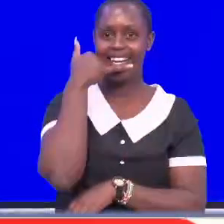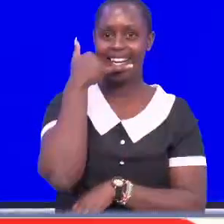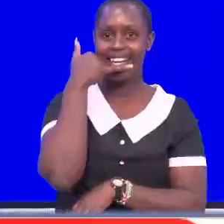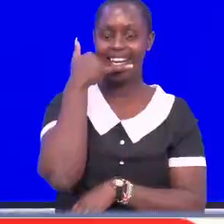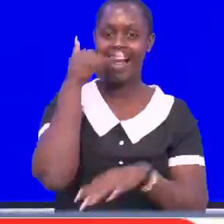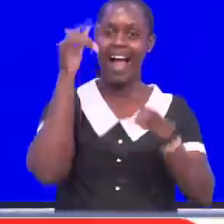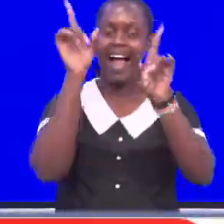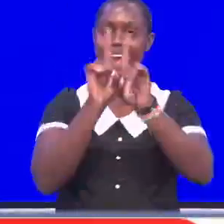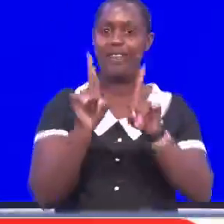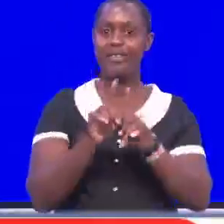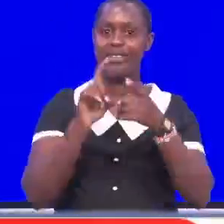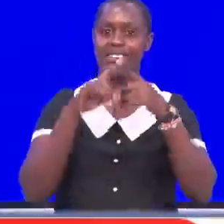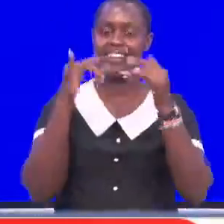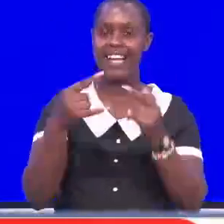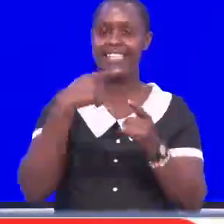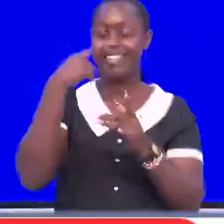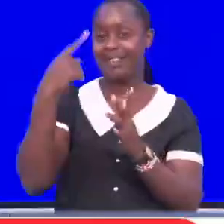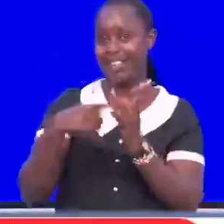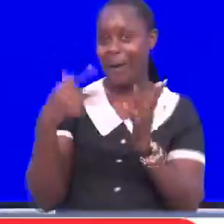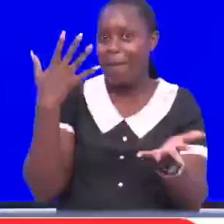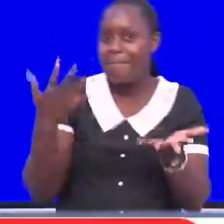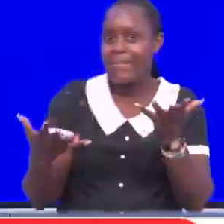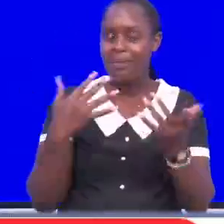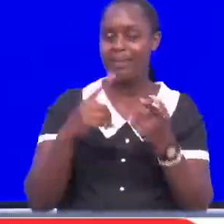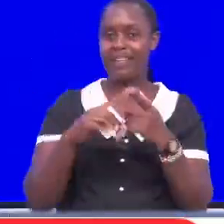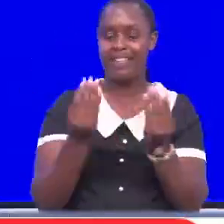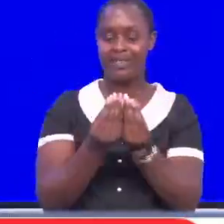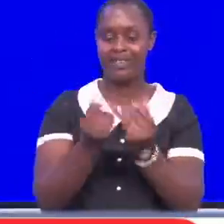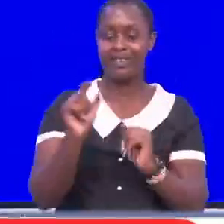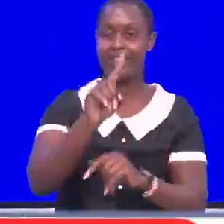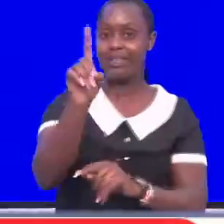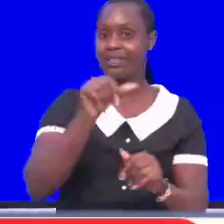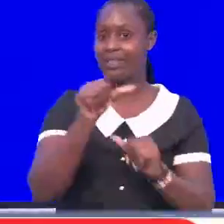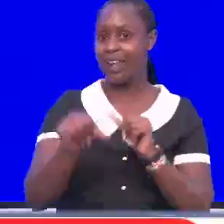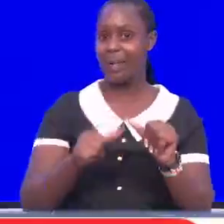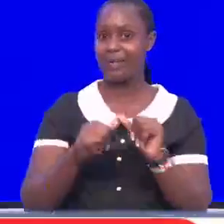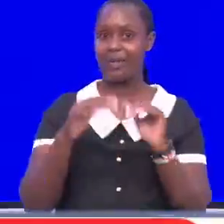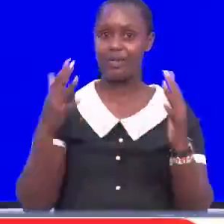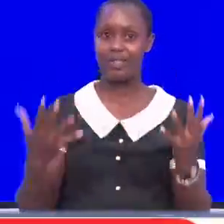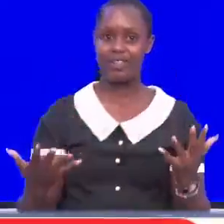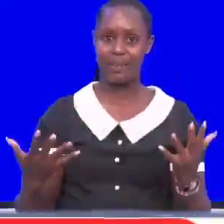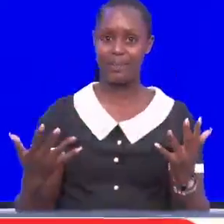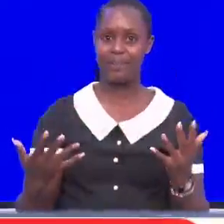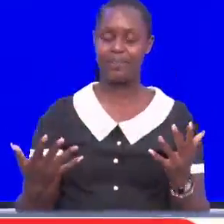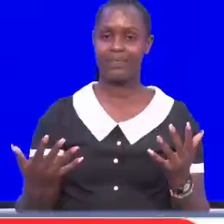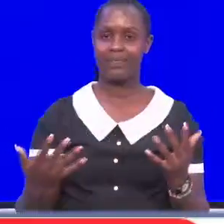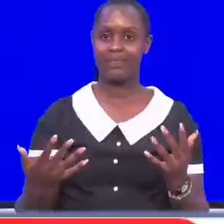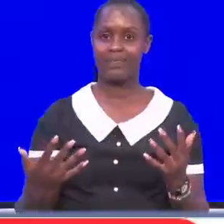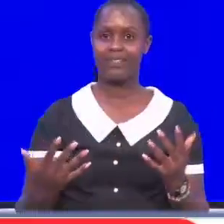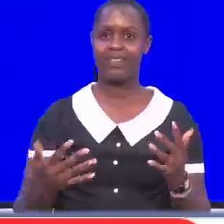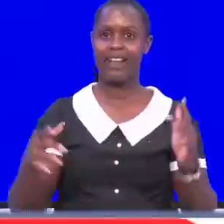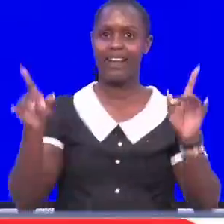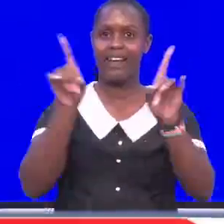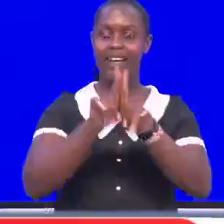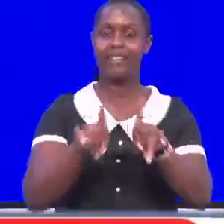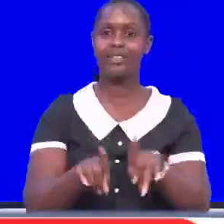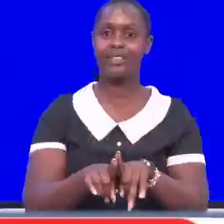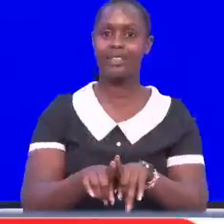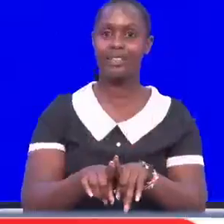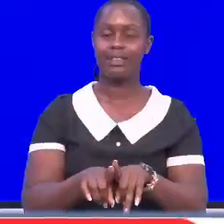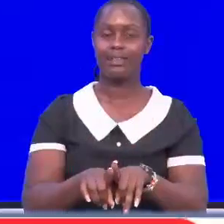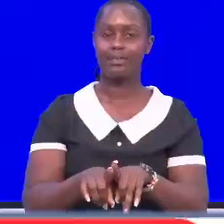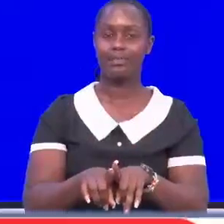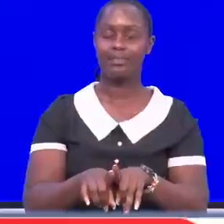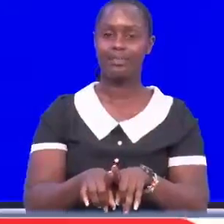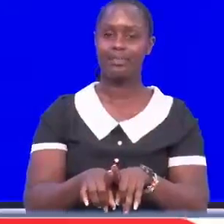And they told me, unless you sort out the question of smartphones, and not just the